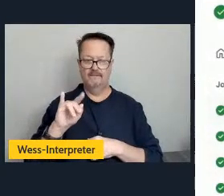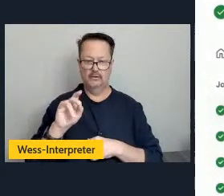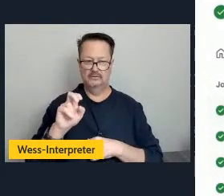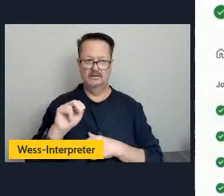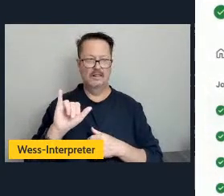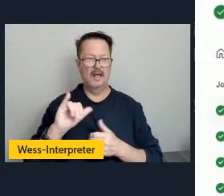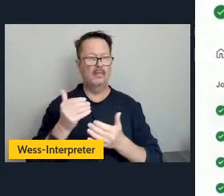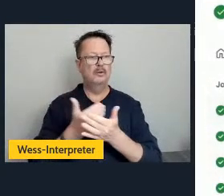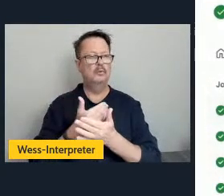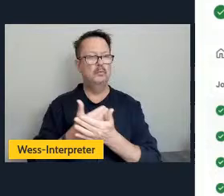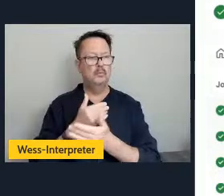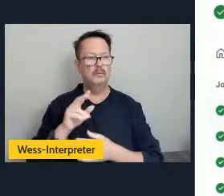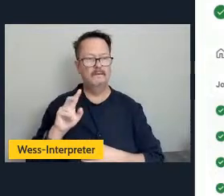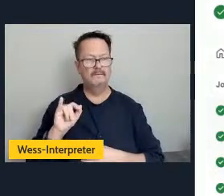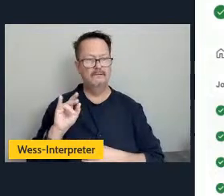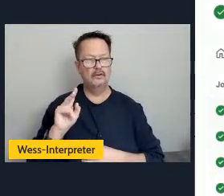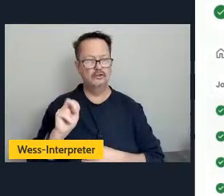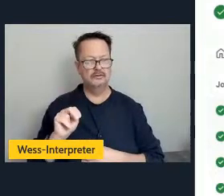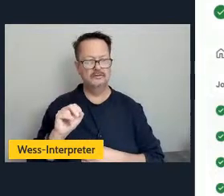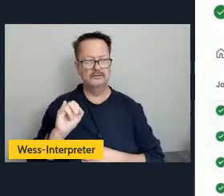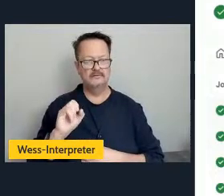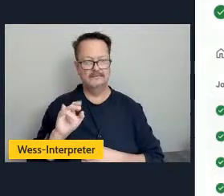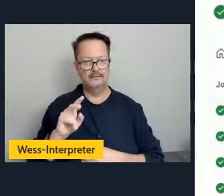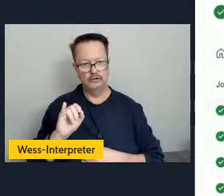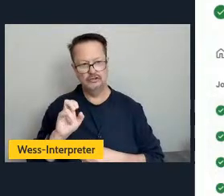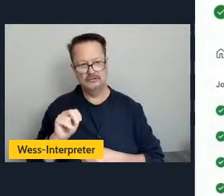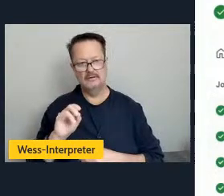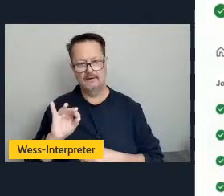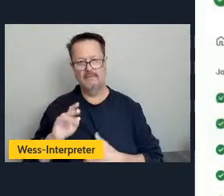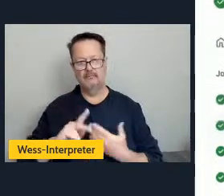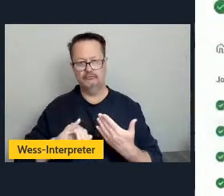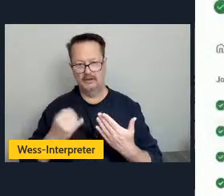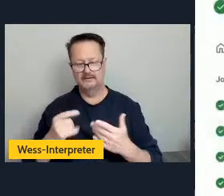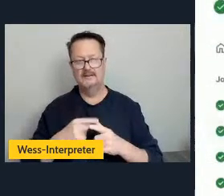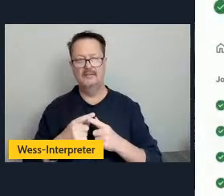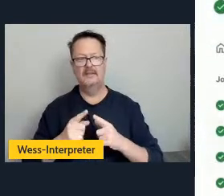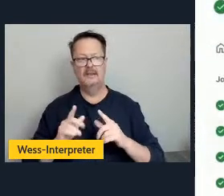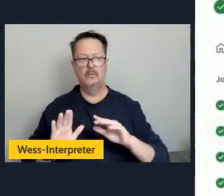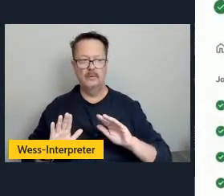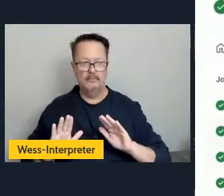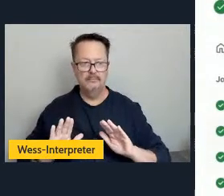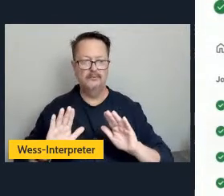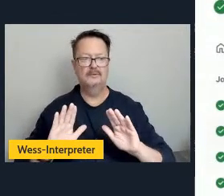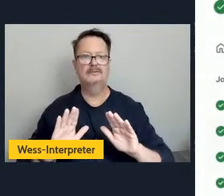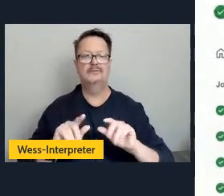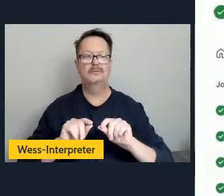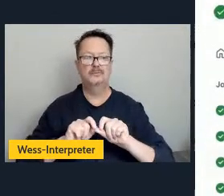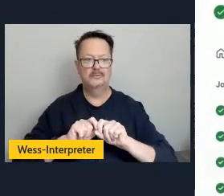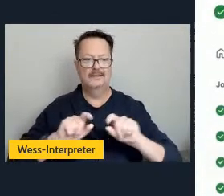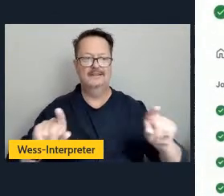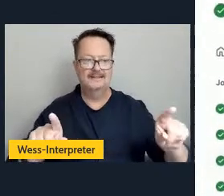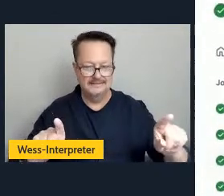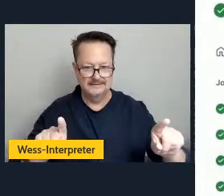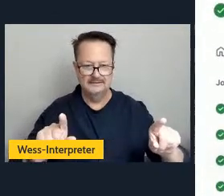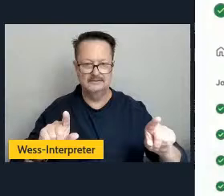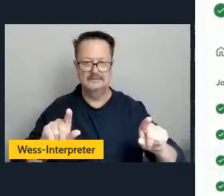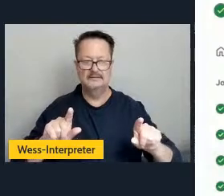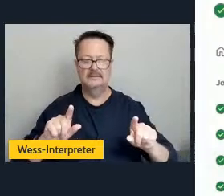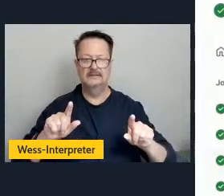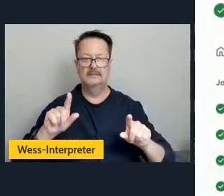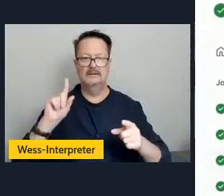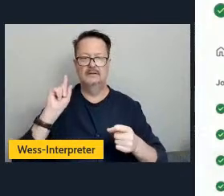version of the project, and then pushes something to GitHub releases and to